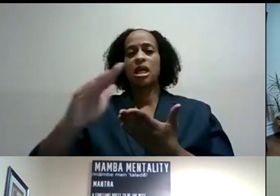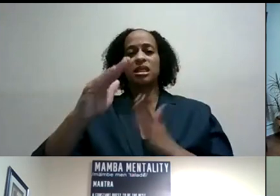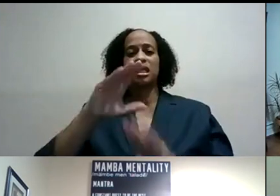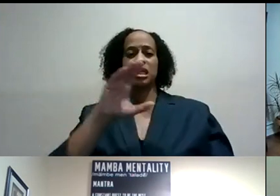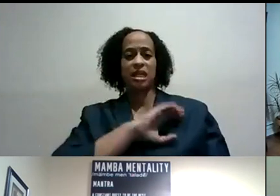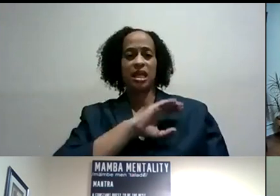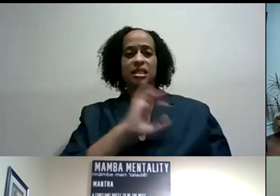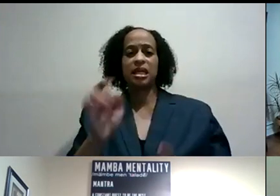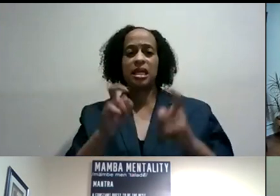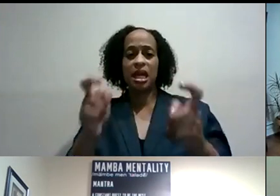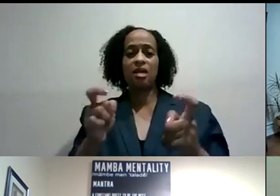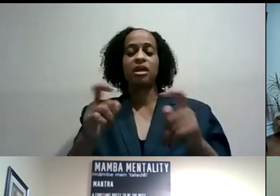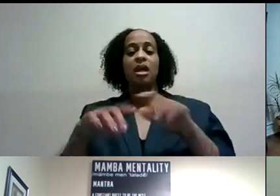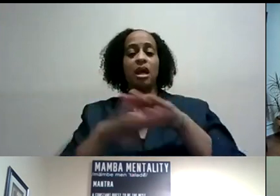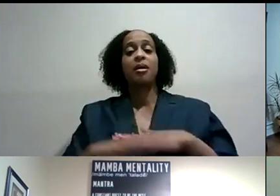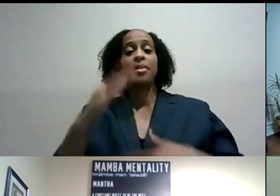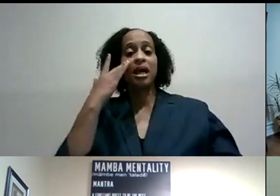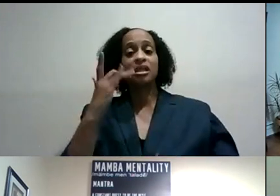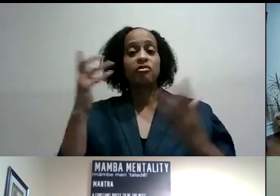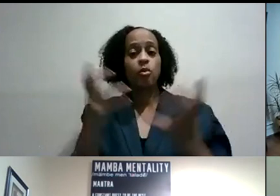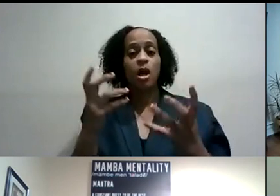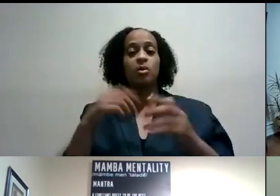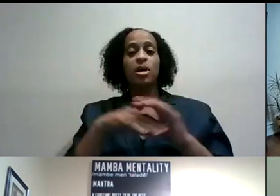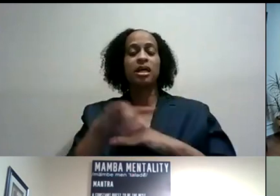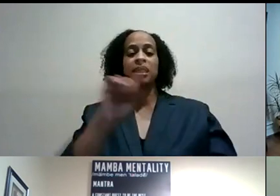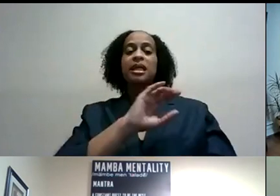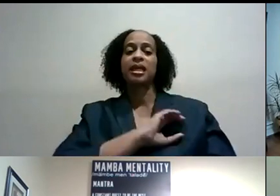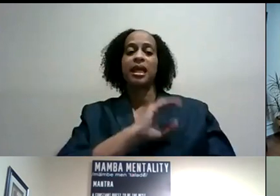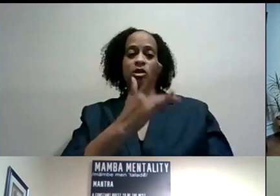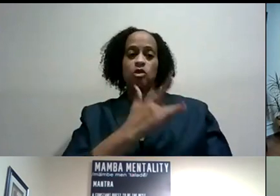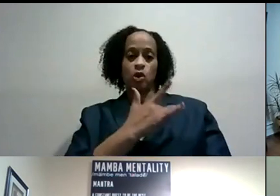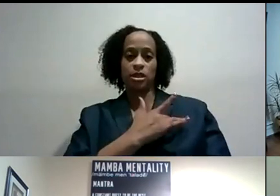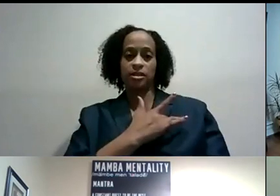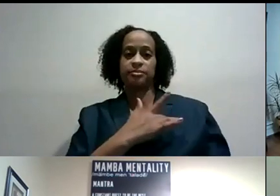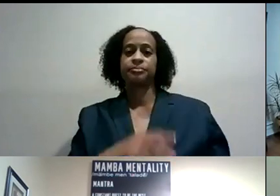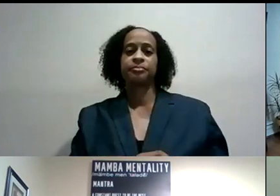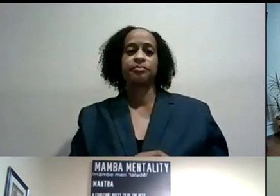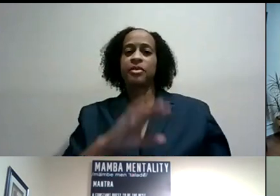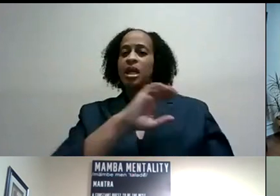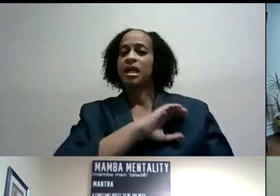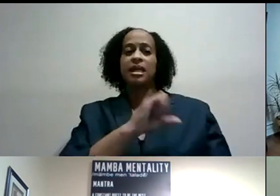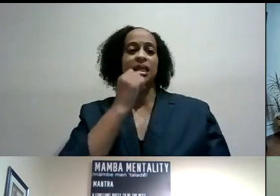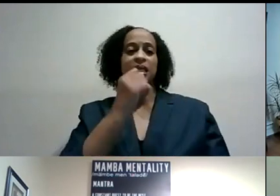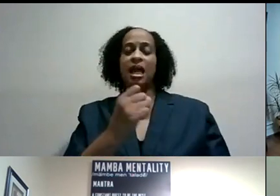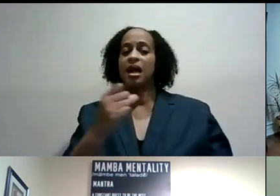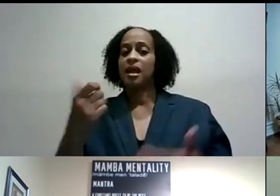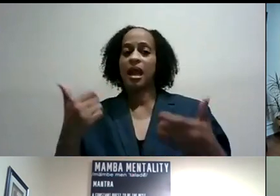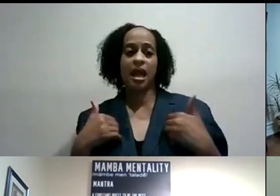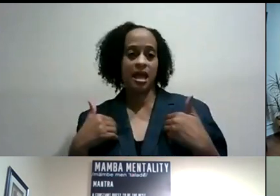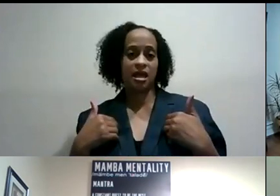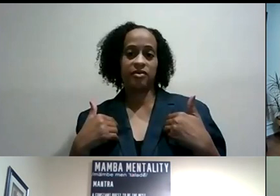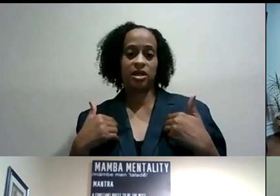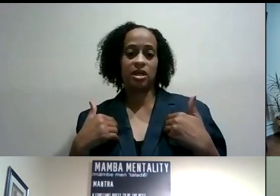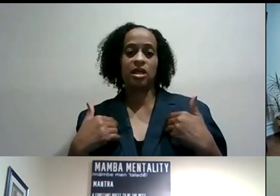gift basically because of what was in Cain's heart. Right. Cain did not have